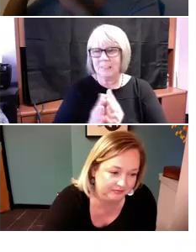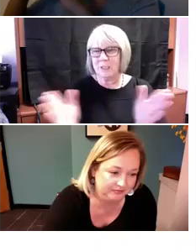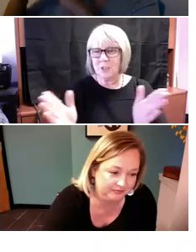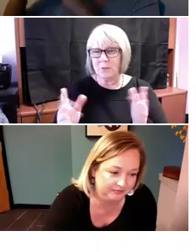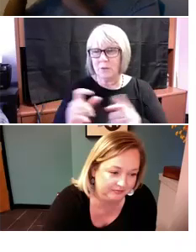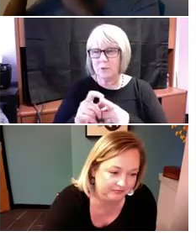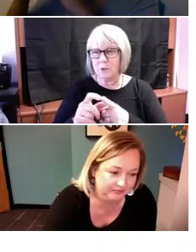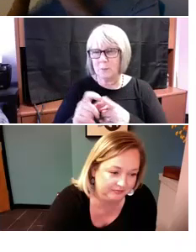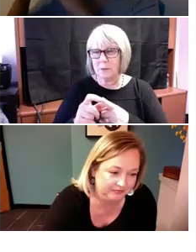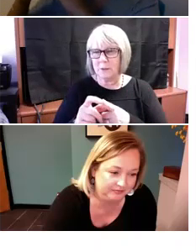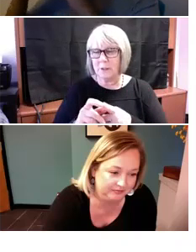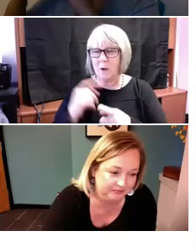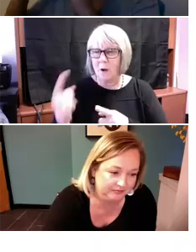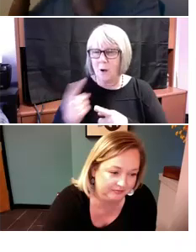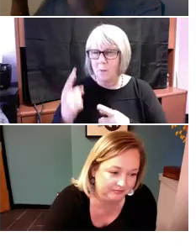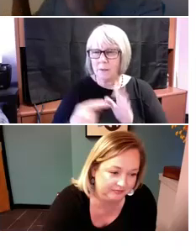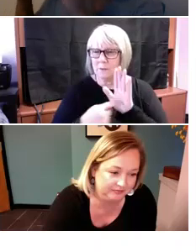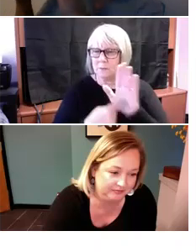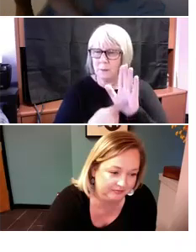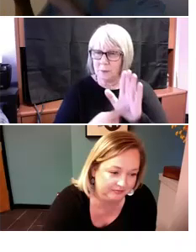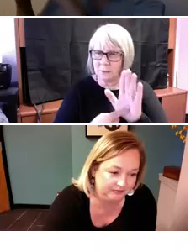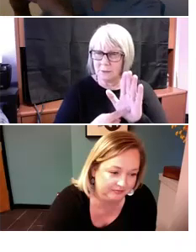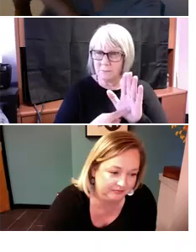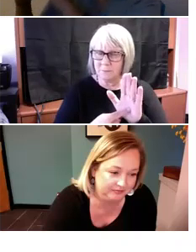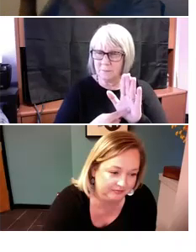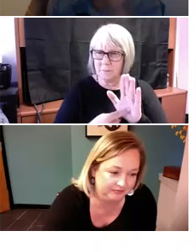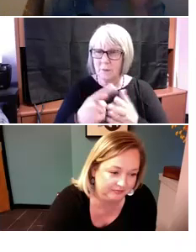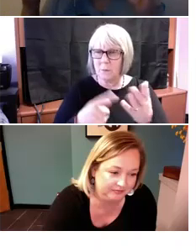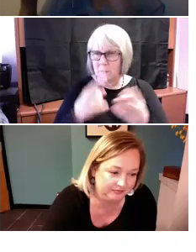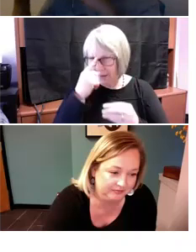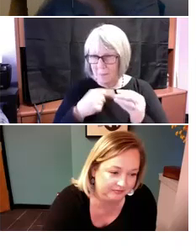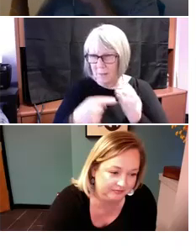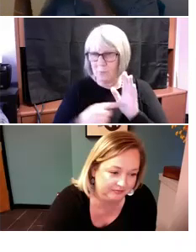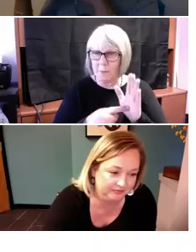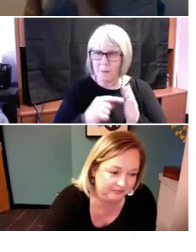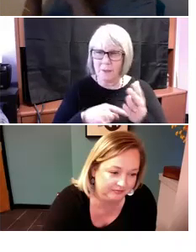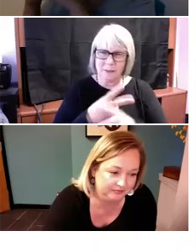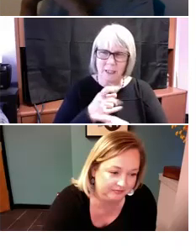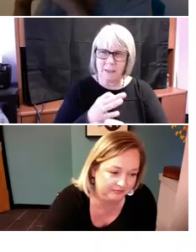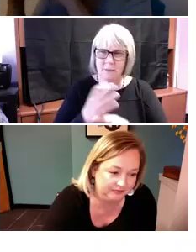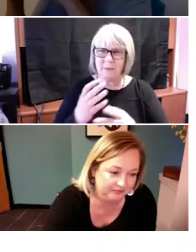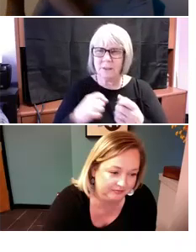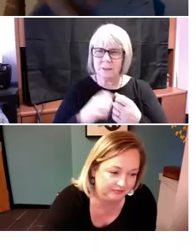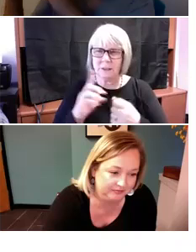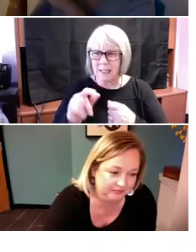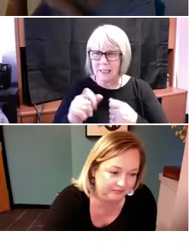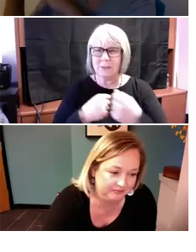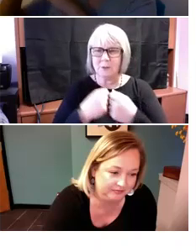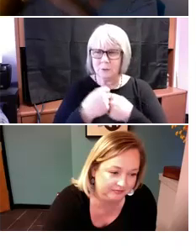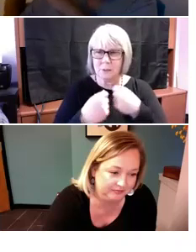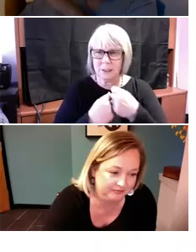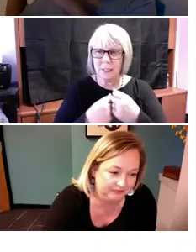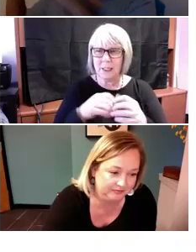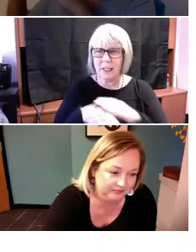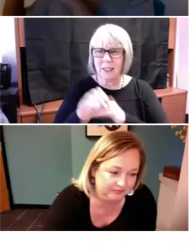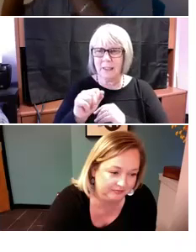terms, we are always going to think about representing these sort of data structures in either in an array or a